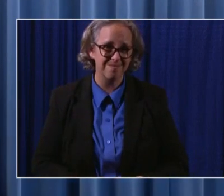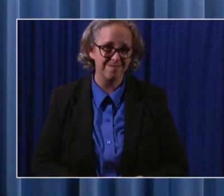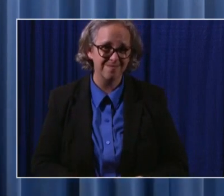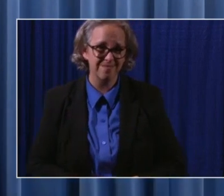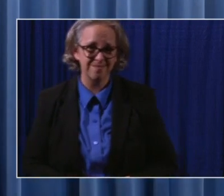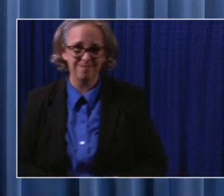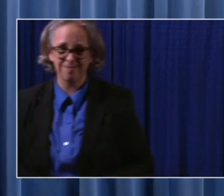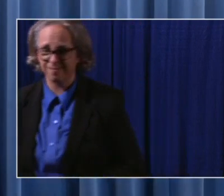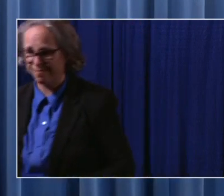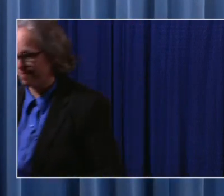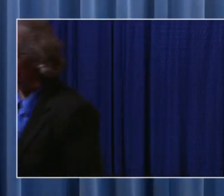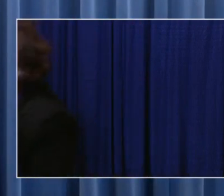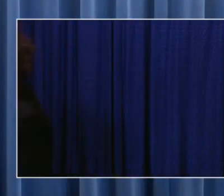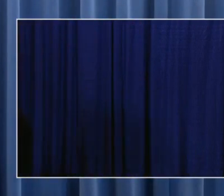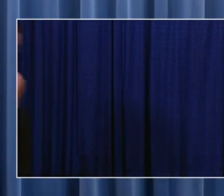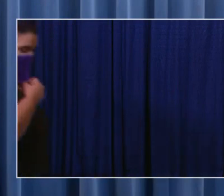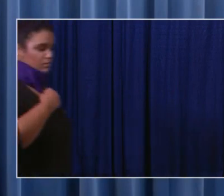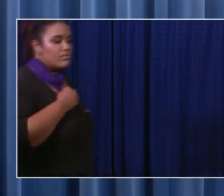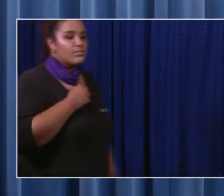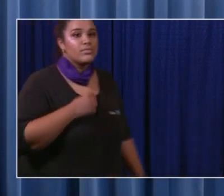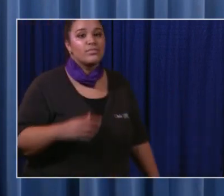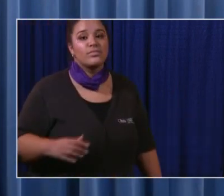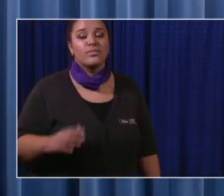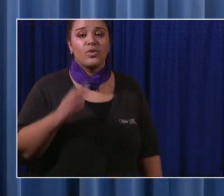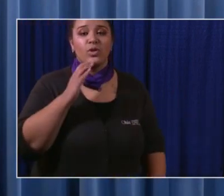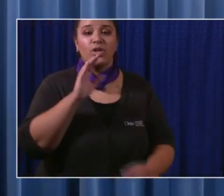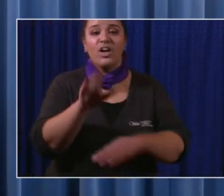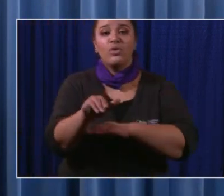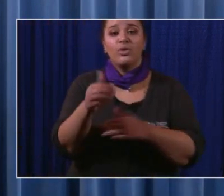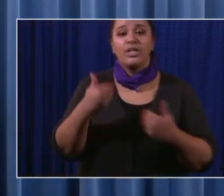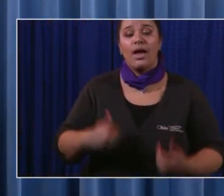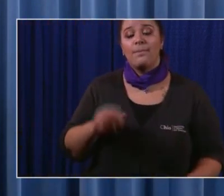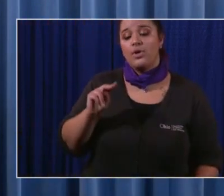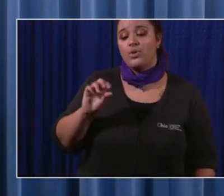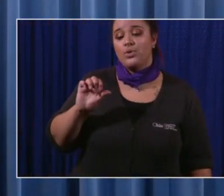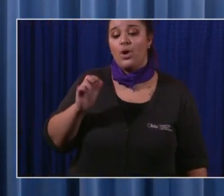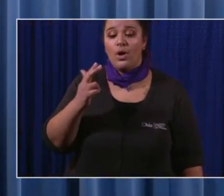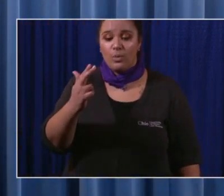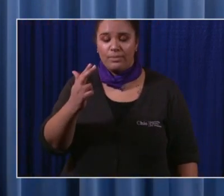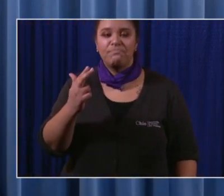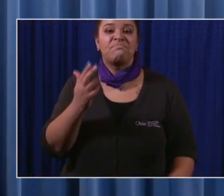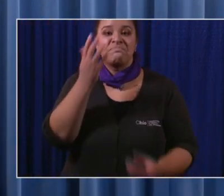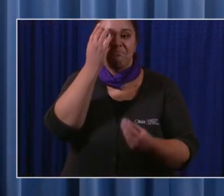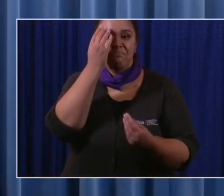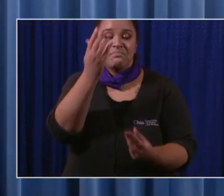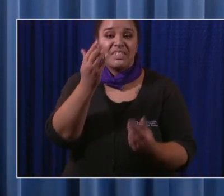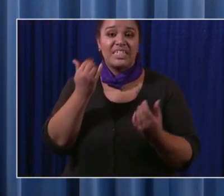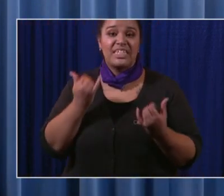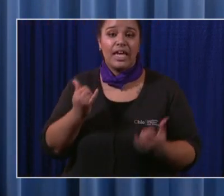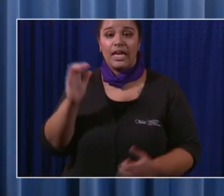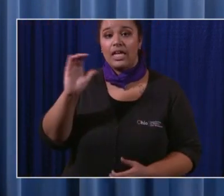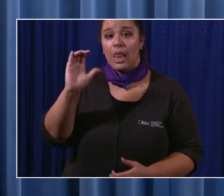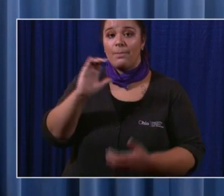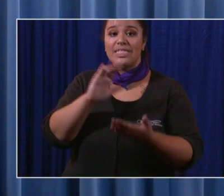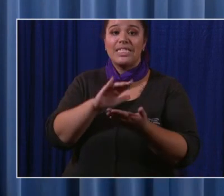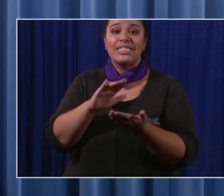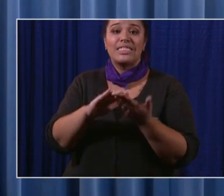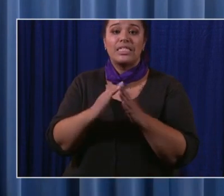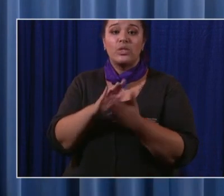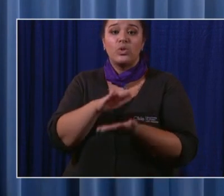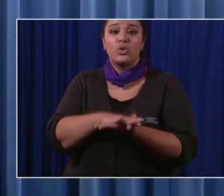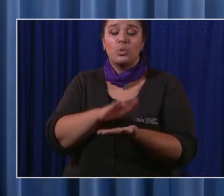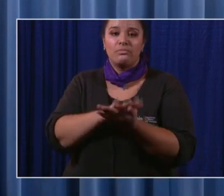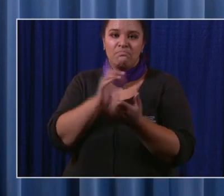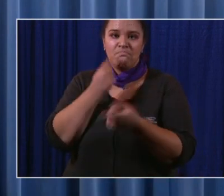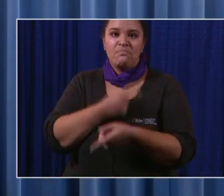Good afternoon. Noah Blunda with Hannah News Service. Governor, today Columbus City Schools said it will start its school year virtually